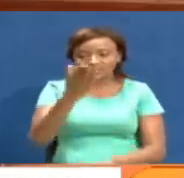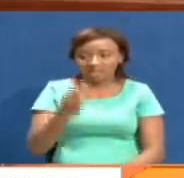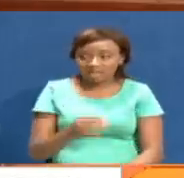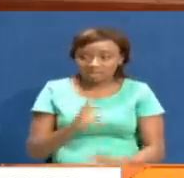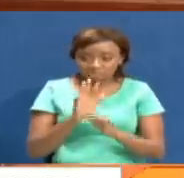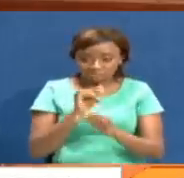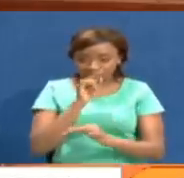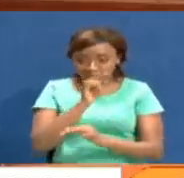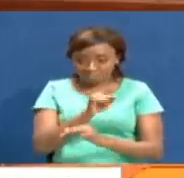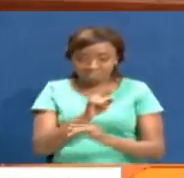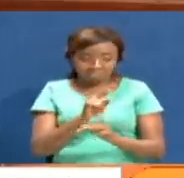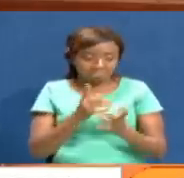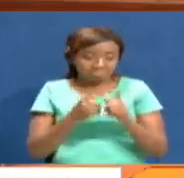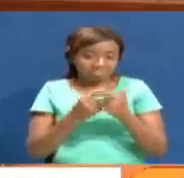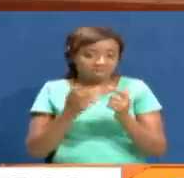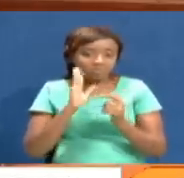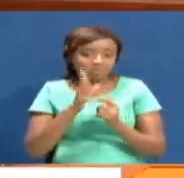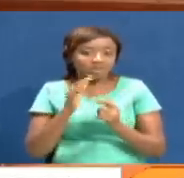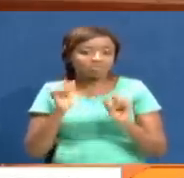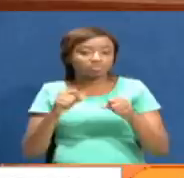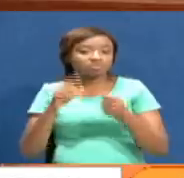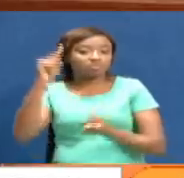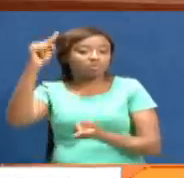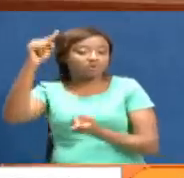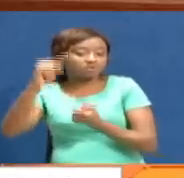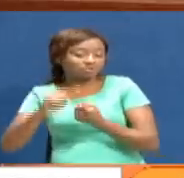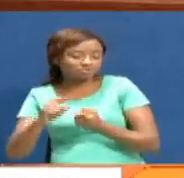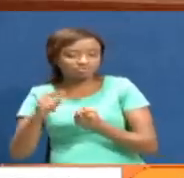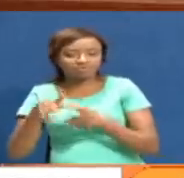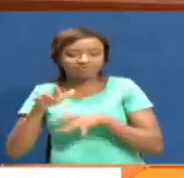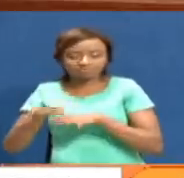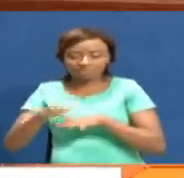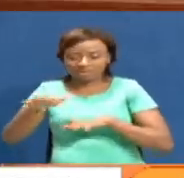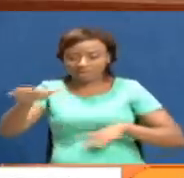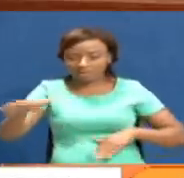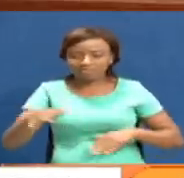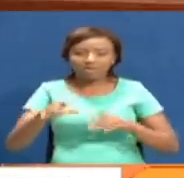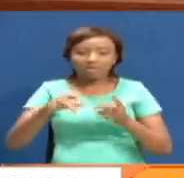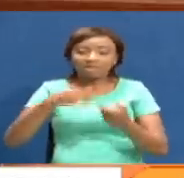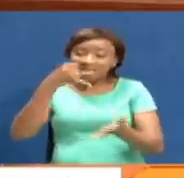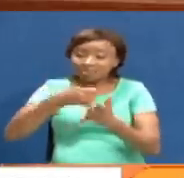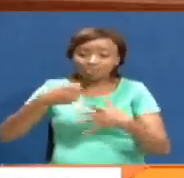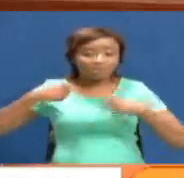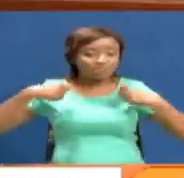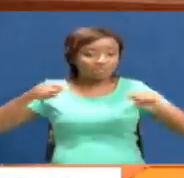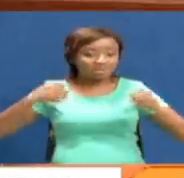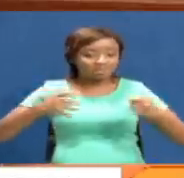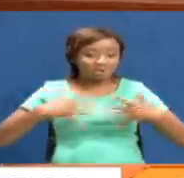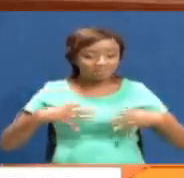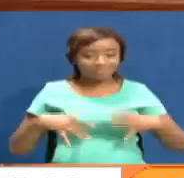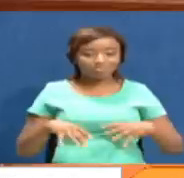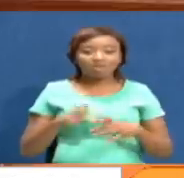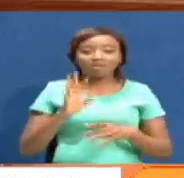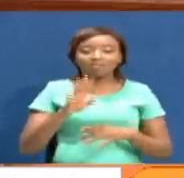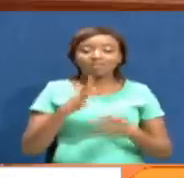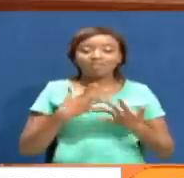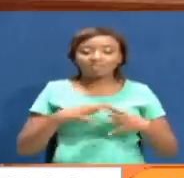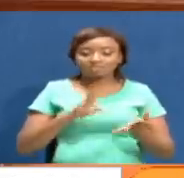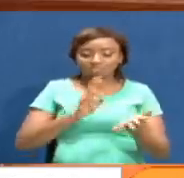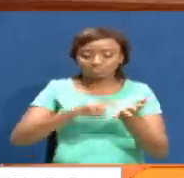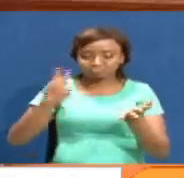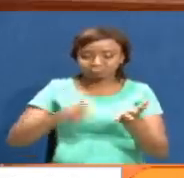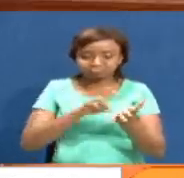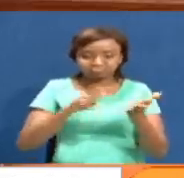way, we'll be able to reduce the traffic of all PSVs, including border borders, where they will leave their passengers